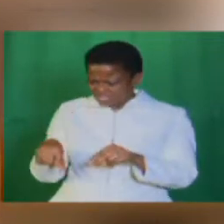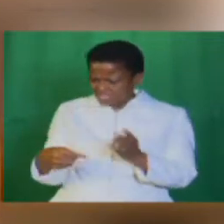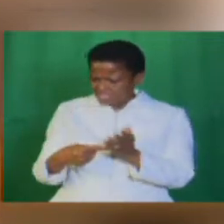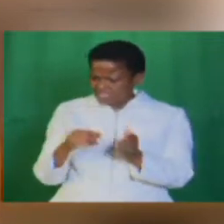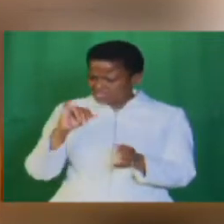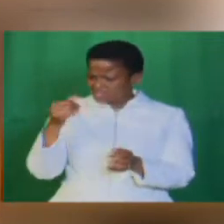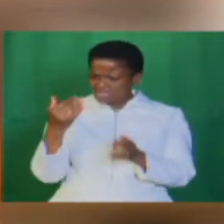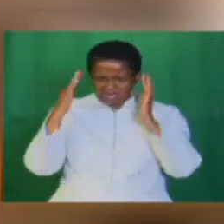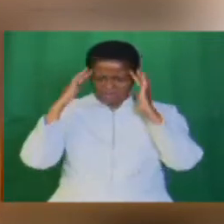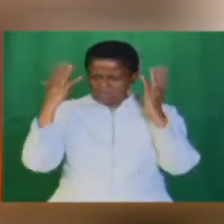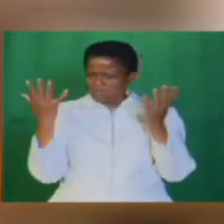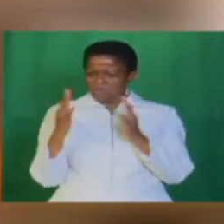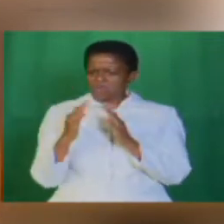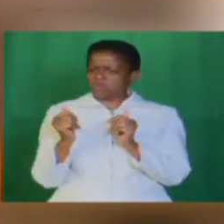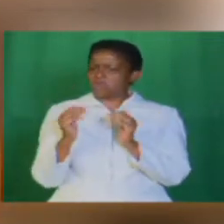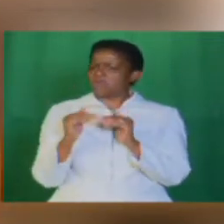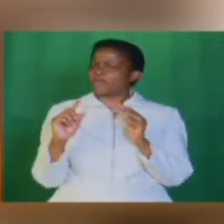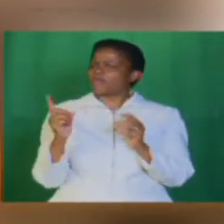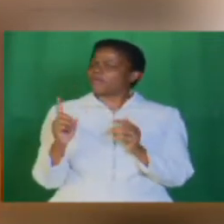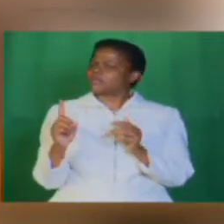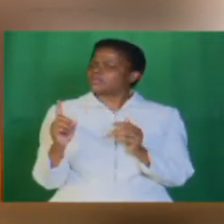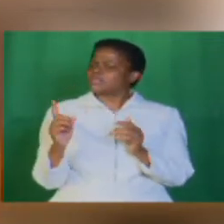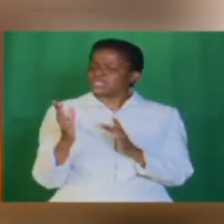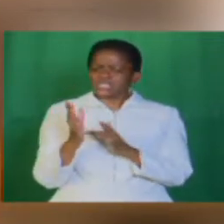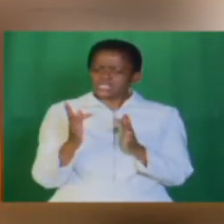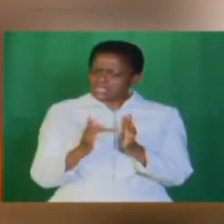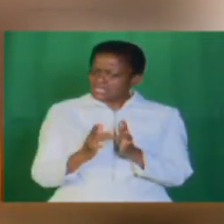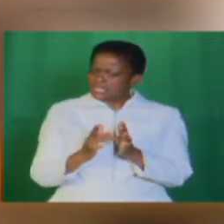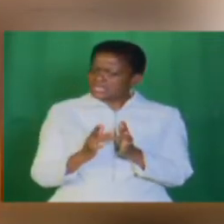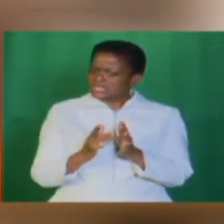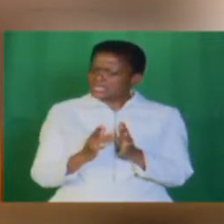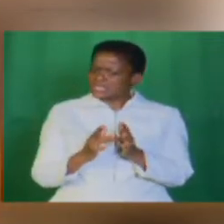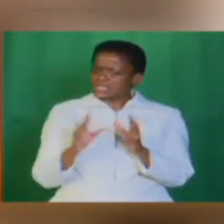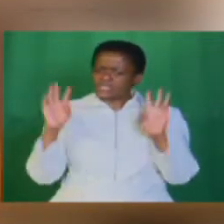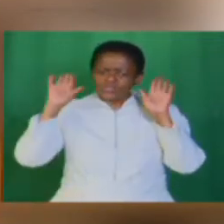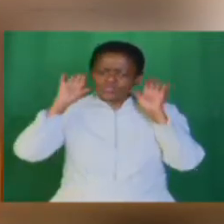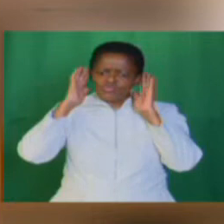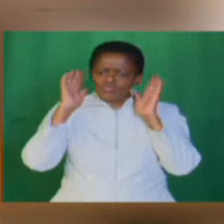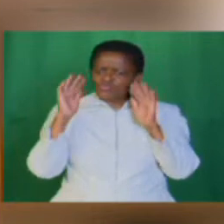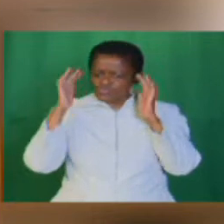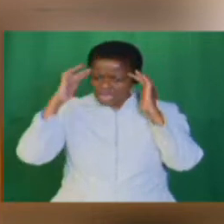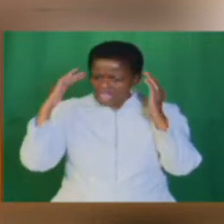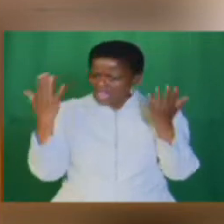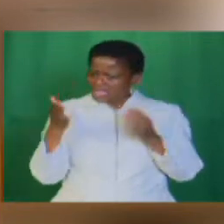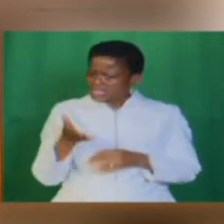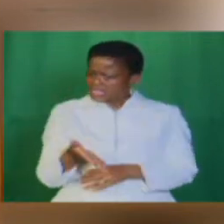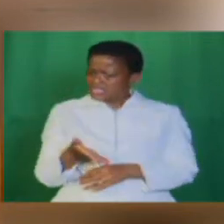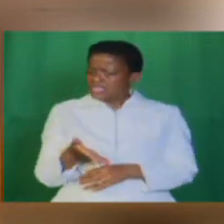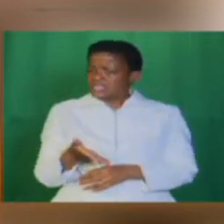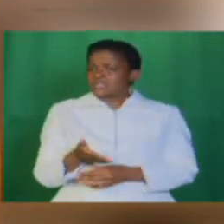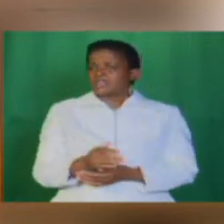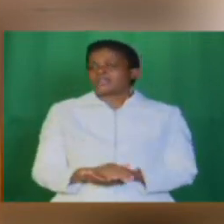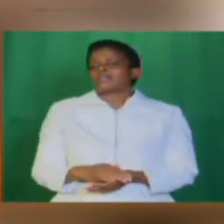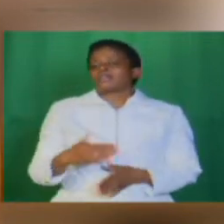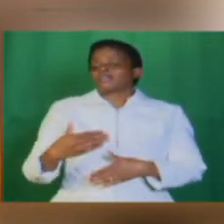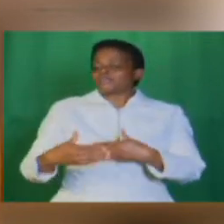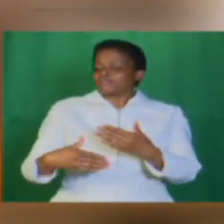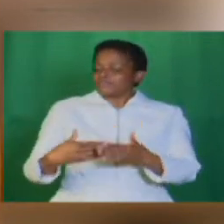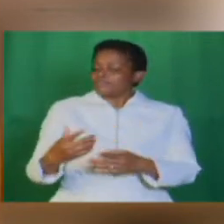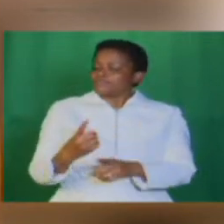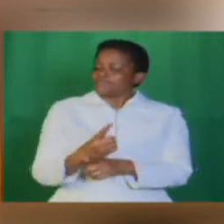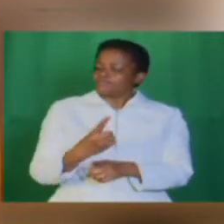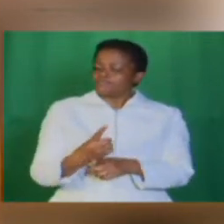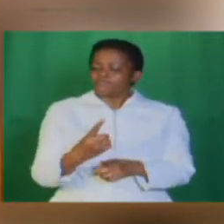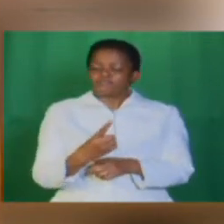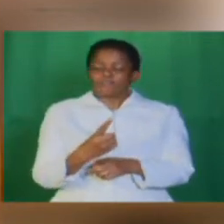did not know the news about Jesus Christ of Nazareth, only to find out later, just before